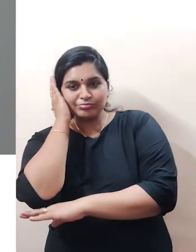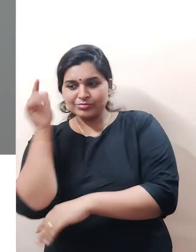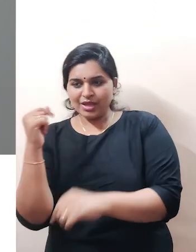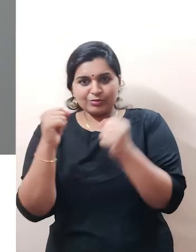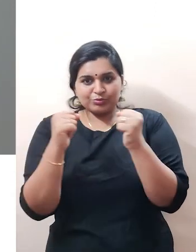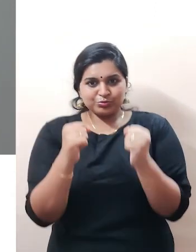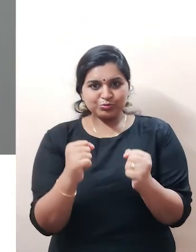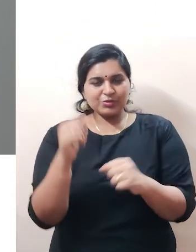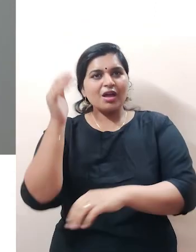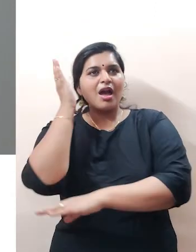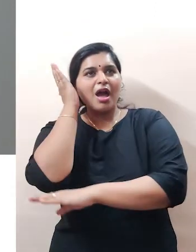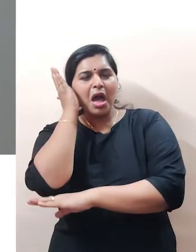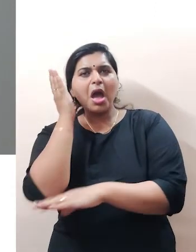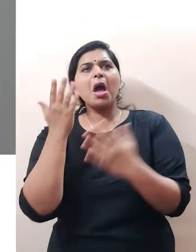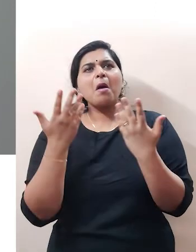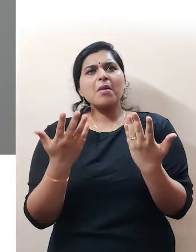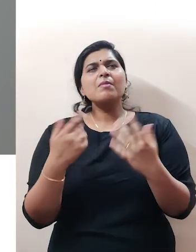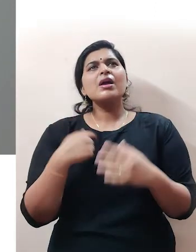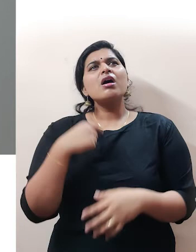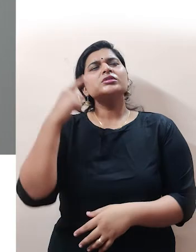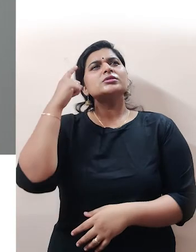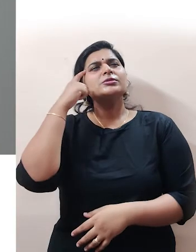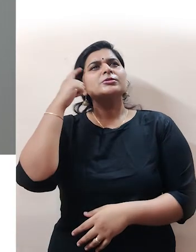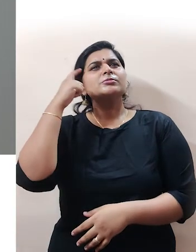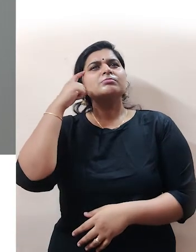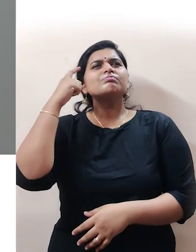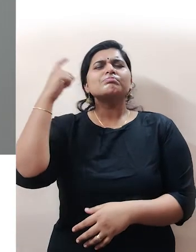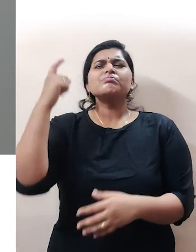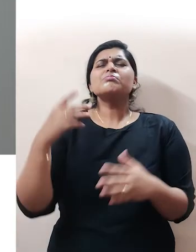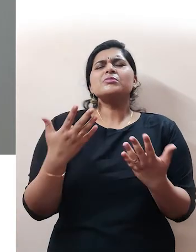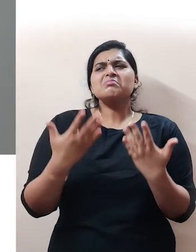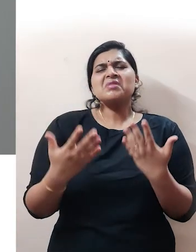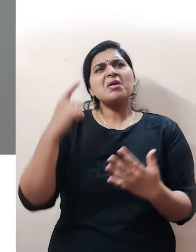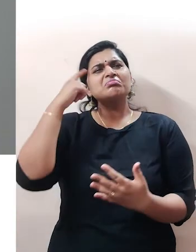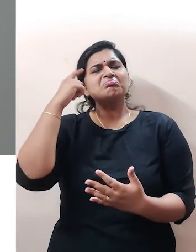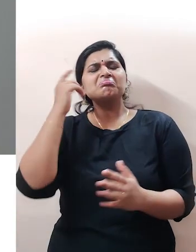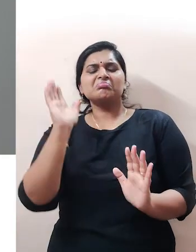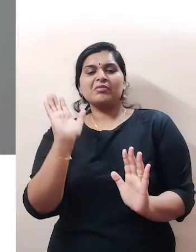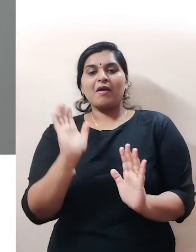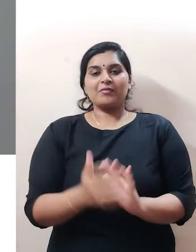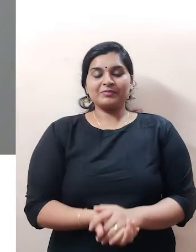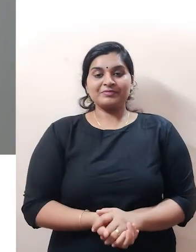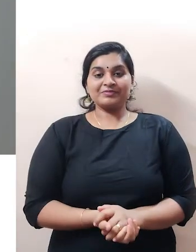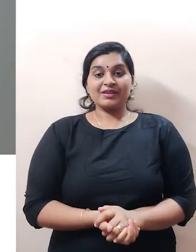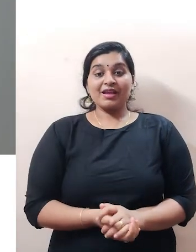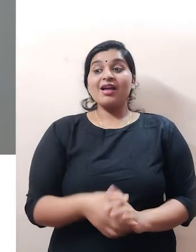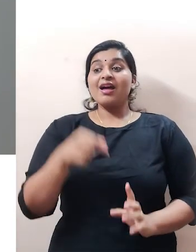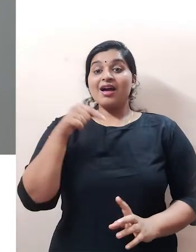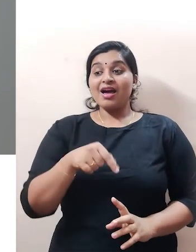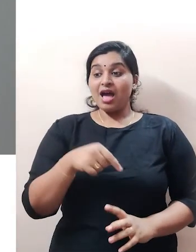from her book, twists in her chair, and is caught in a moment of thought that could be melancholy or simply